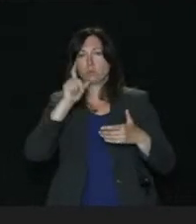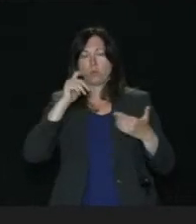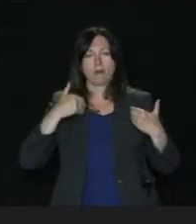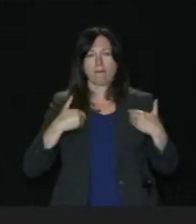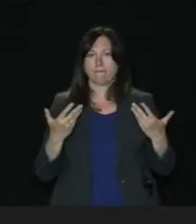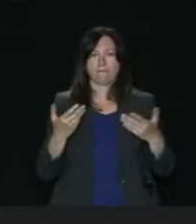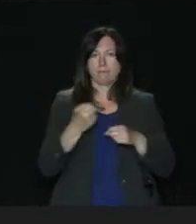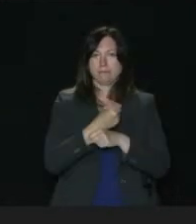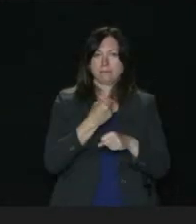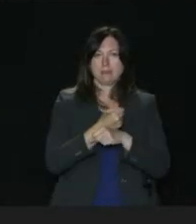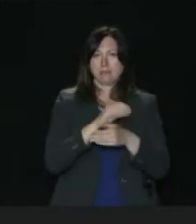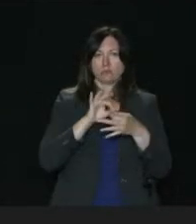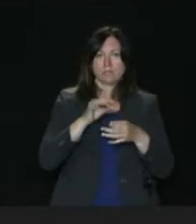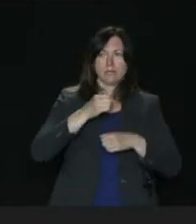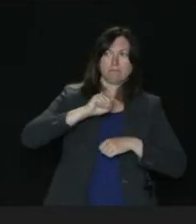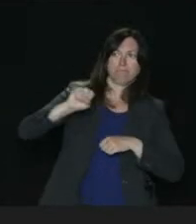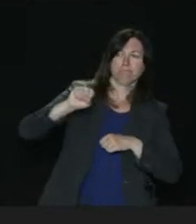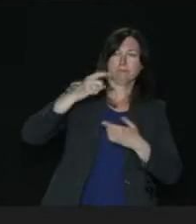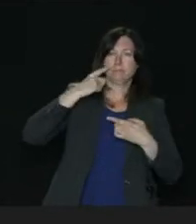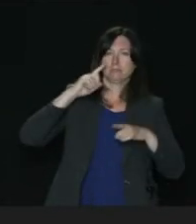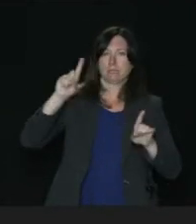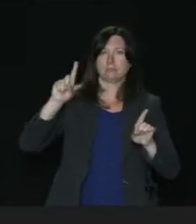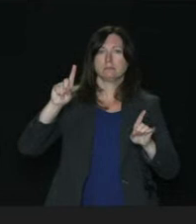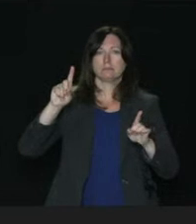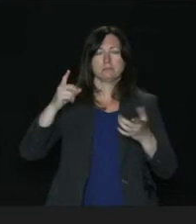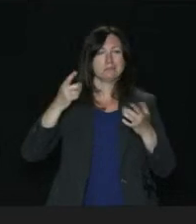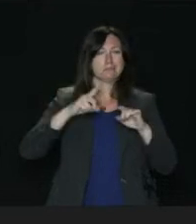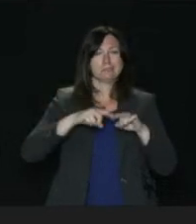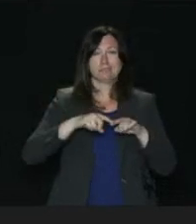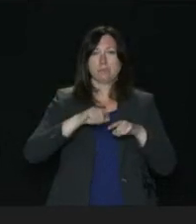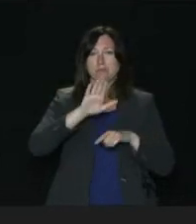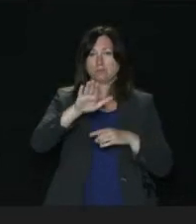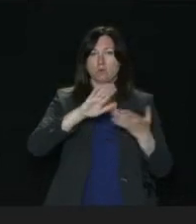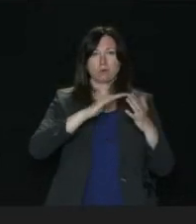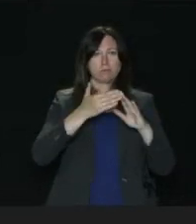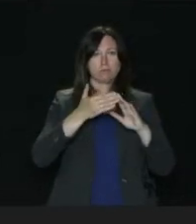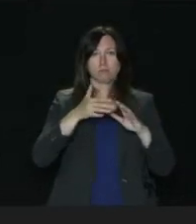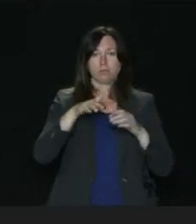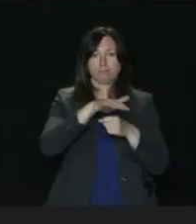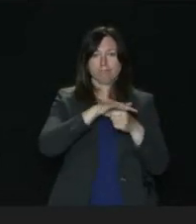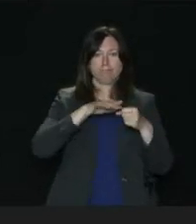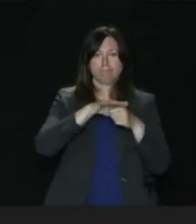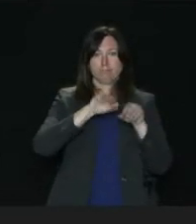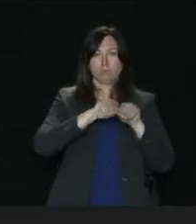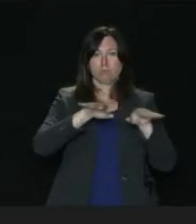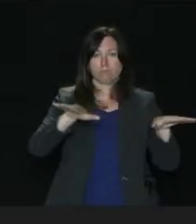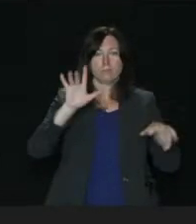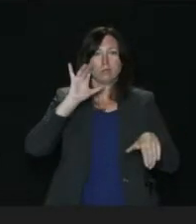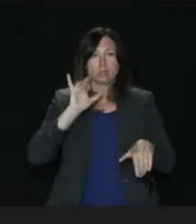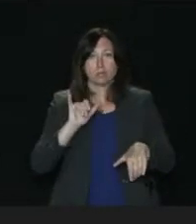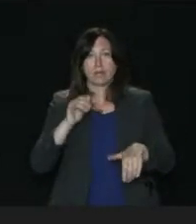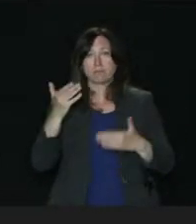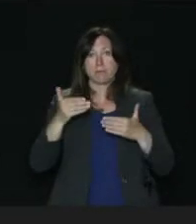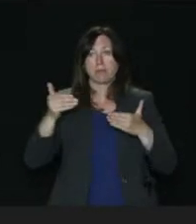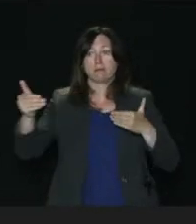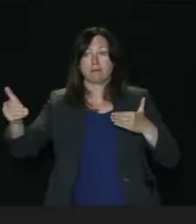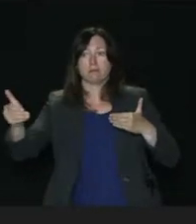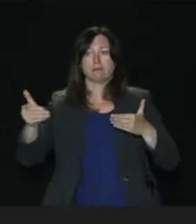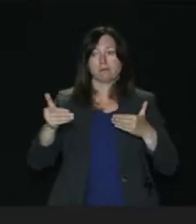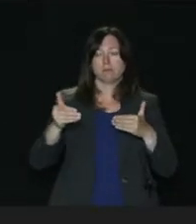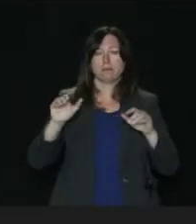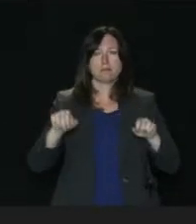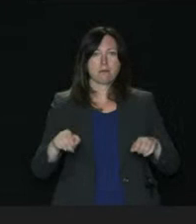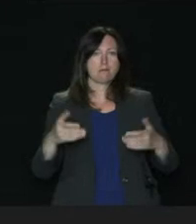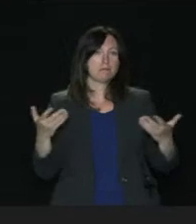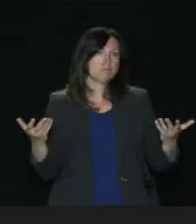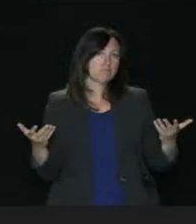of looking at, again, what your epidemiology in terms of trying to shorten that interval, and